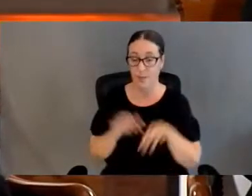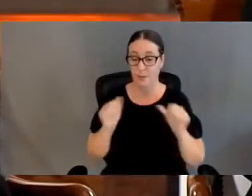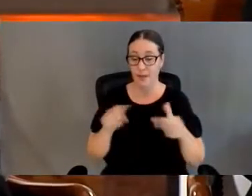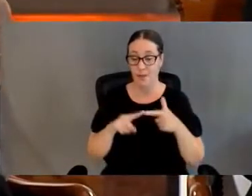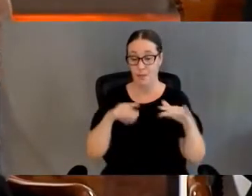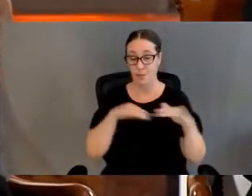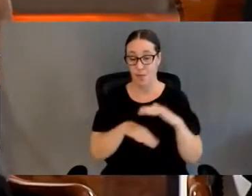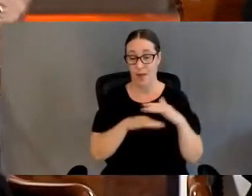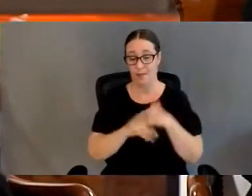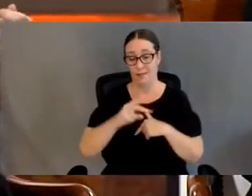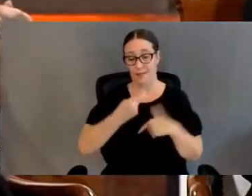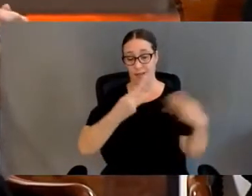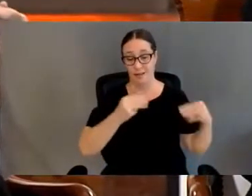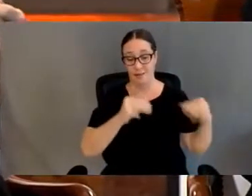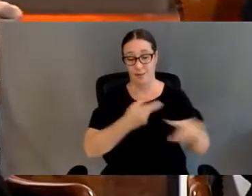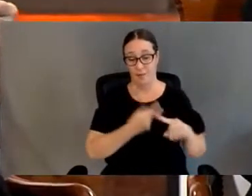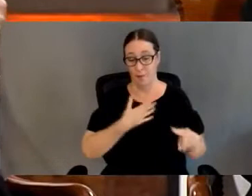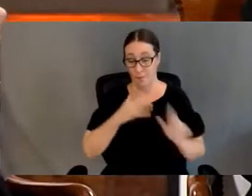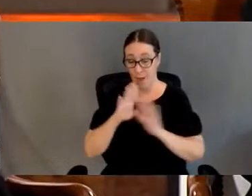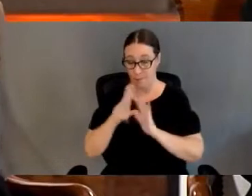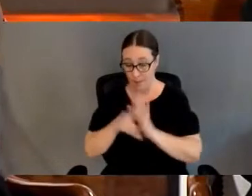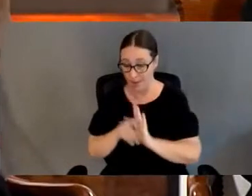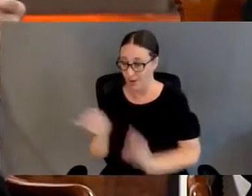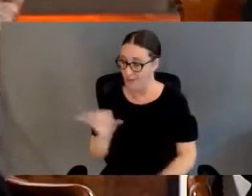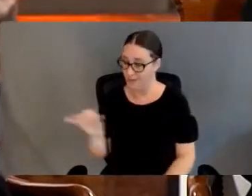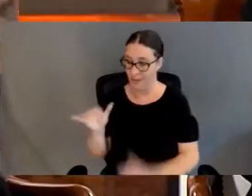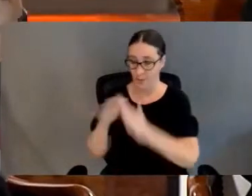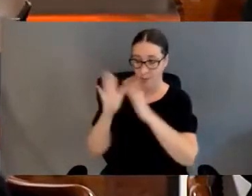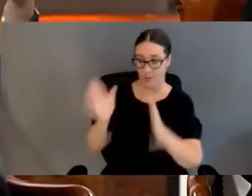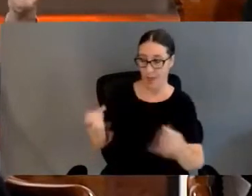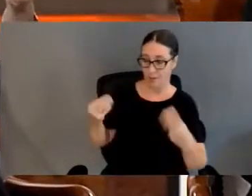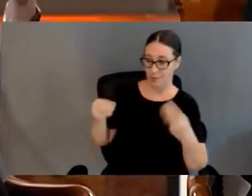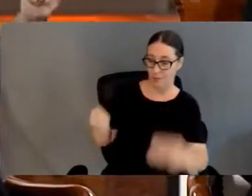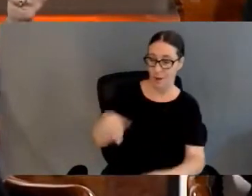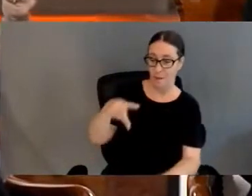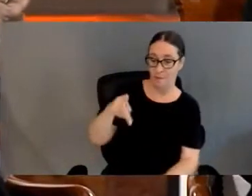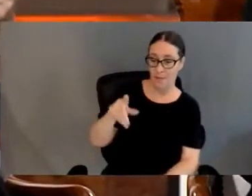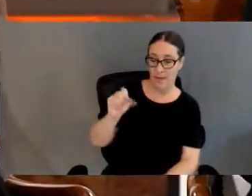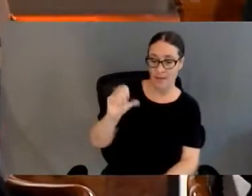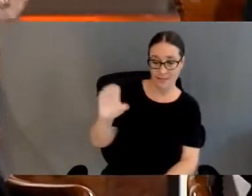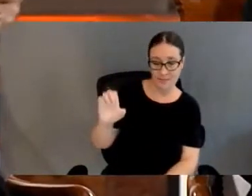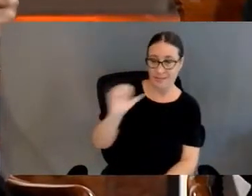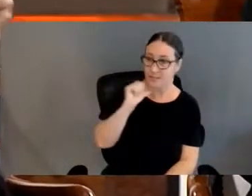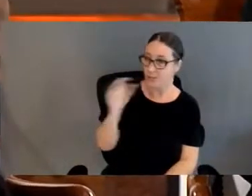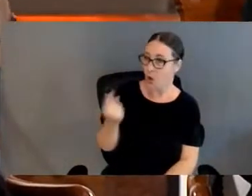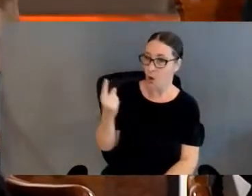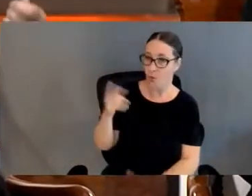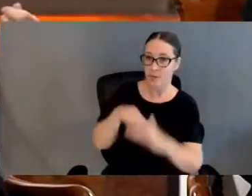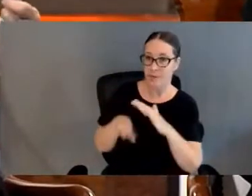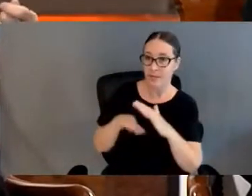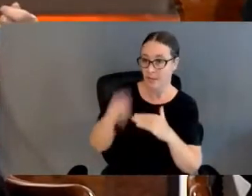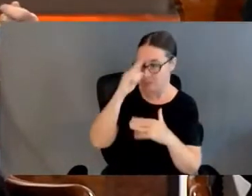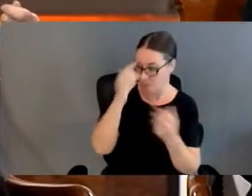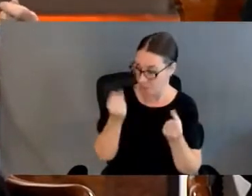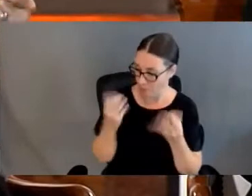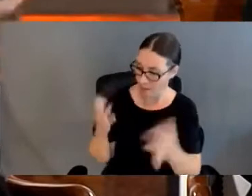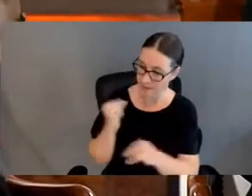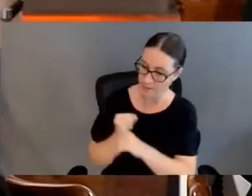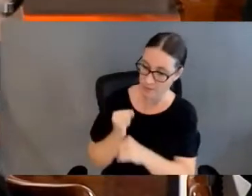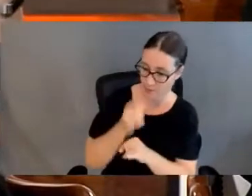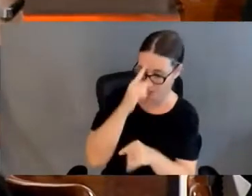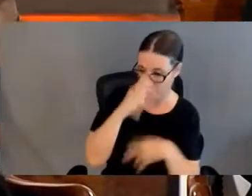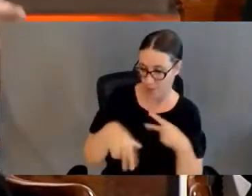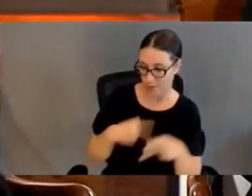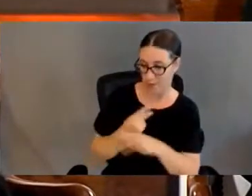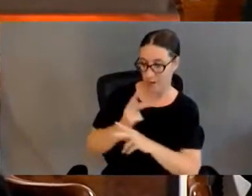my background. That's true in the housing markets where the GSEs are not always accessible to many of the institutions for the kinds of loans